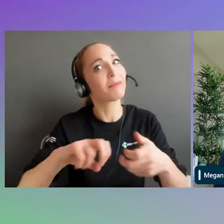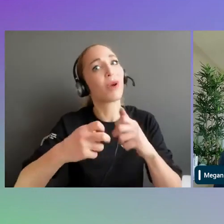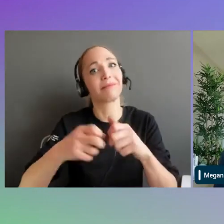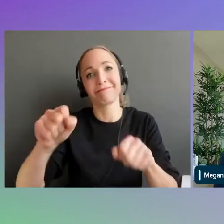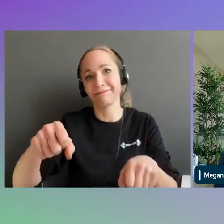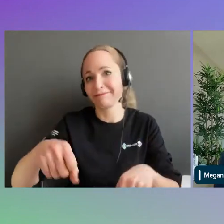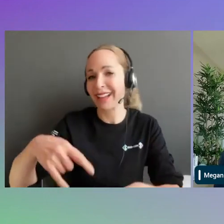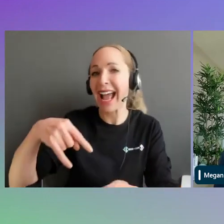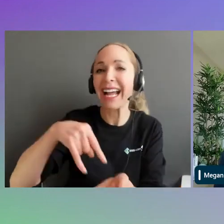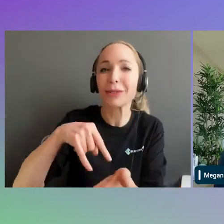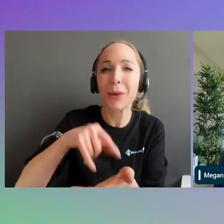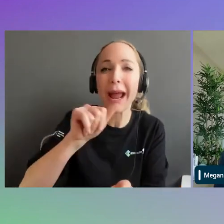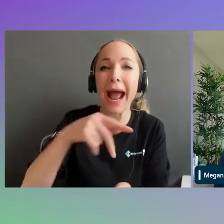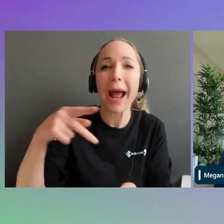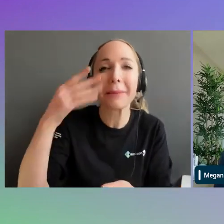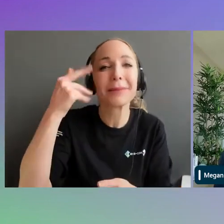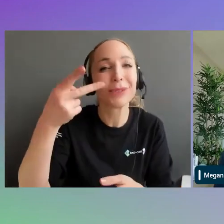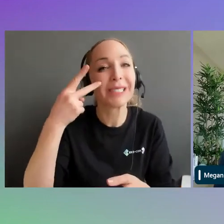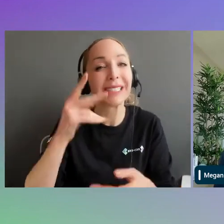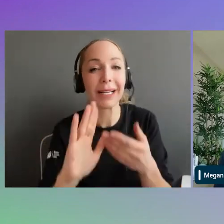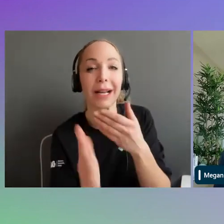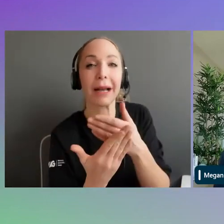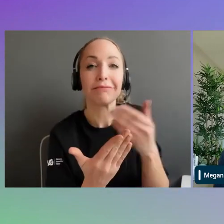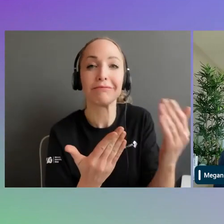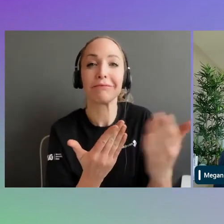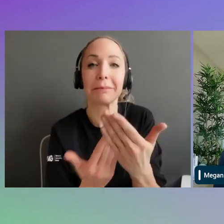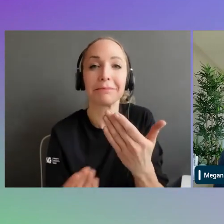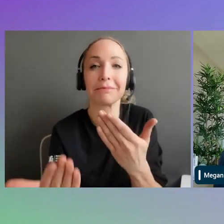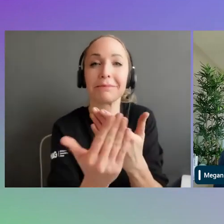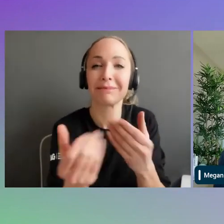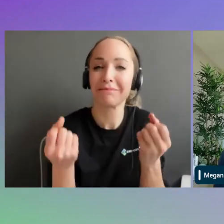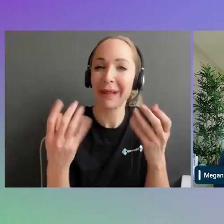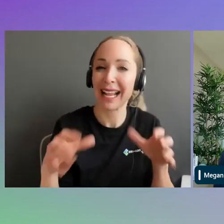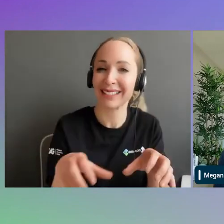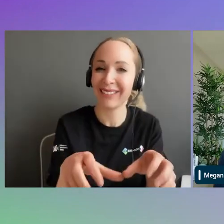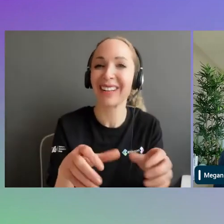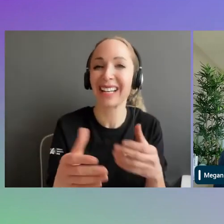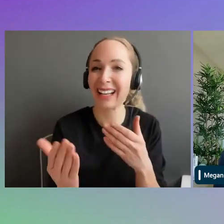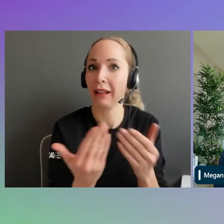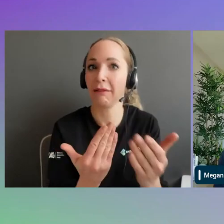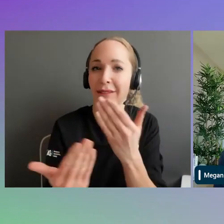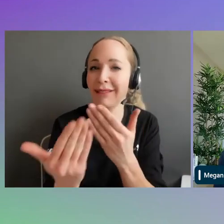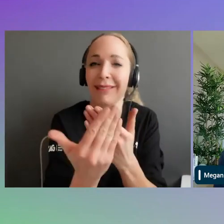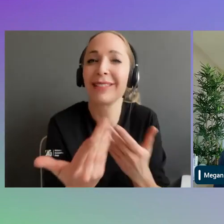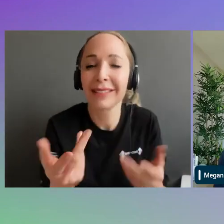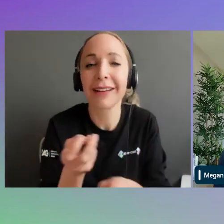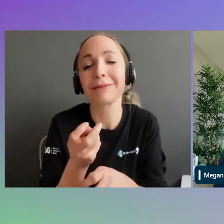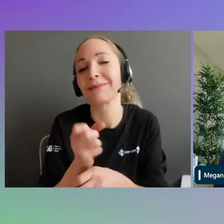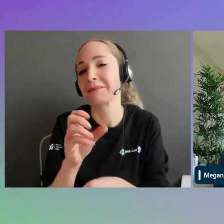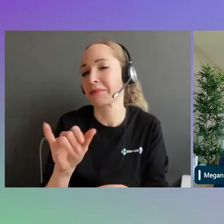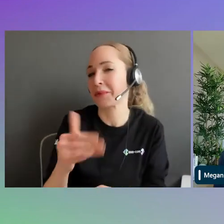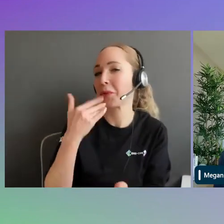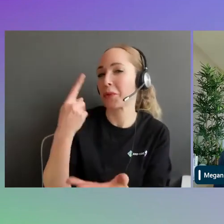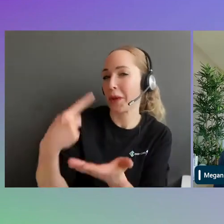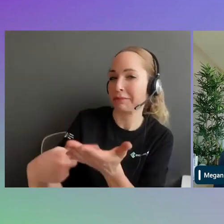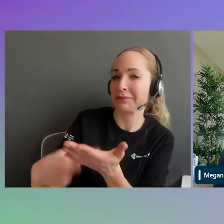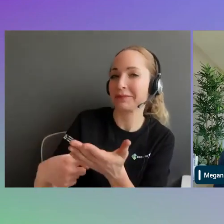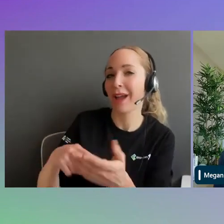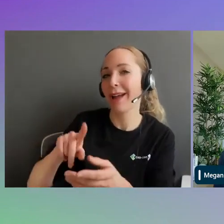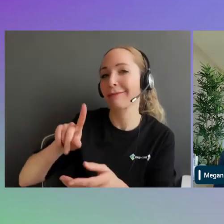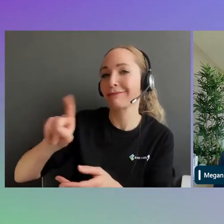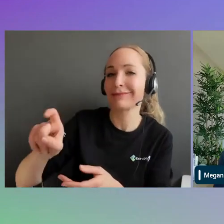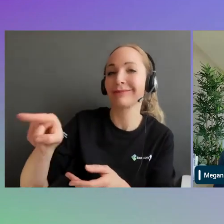that activities get layered on top of each other. So yeah, I think that'd be a great one to dig into on Discord with our Android developers. Yeah,